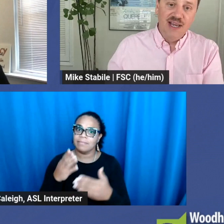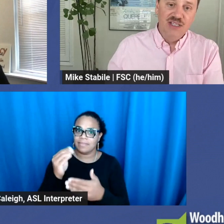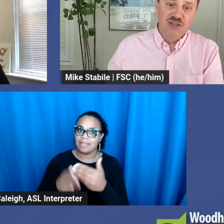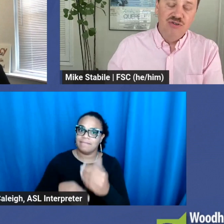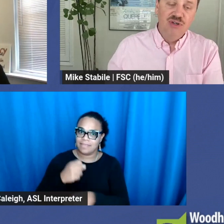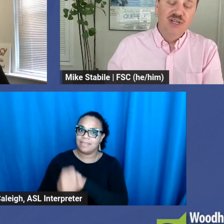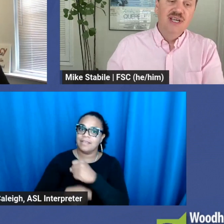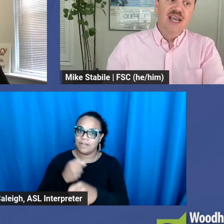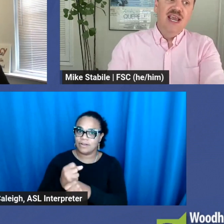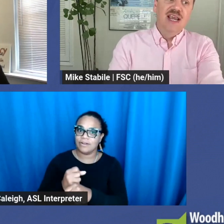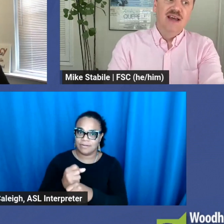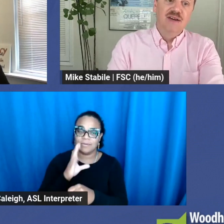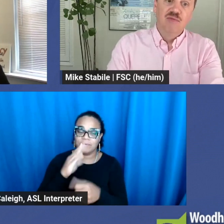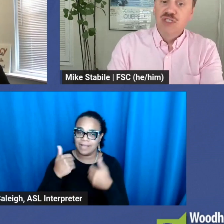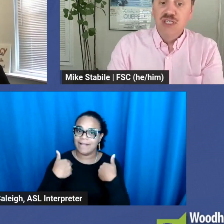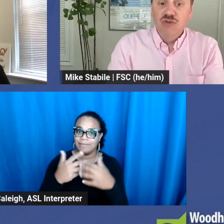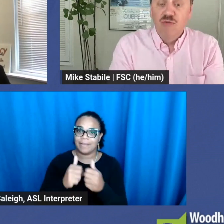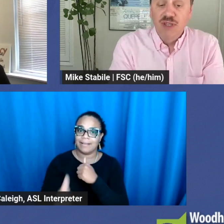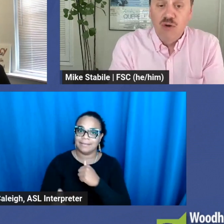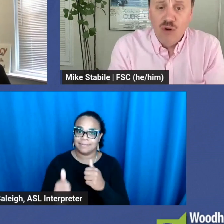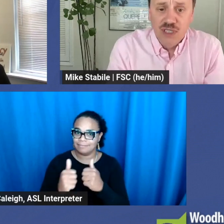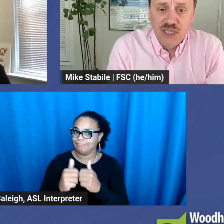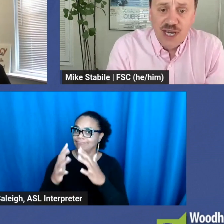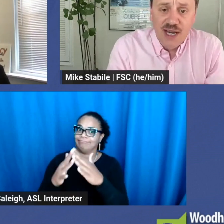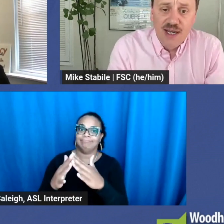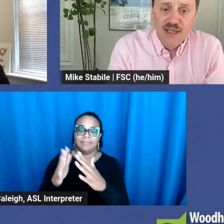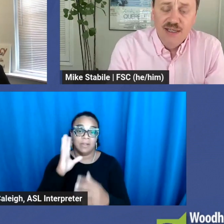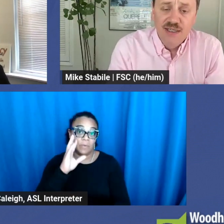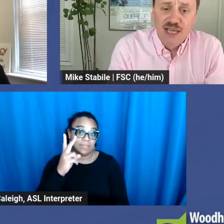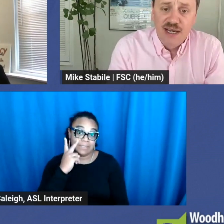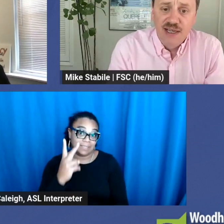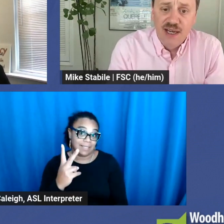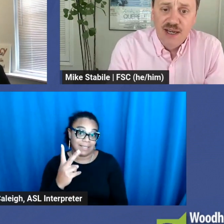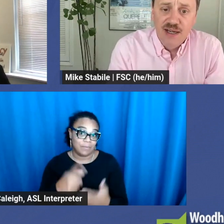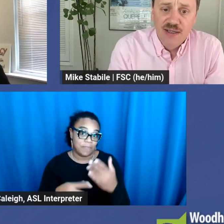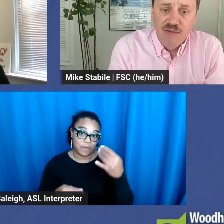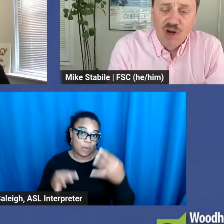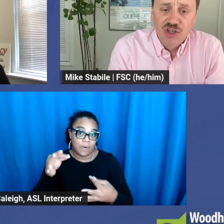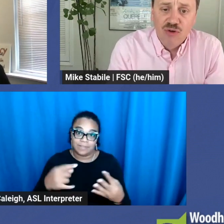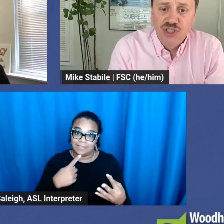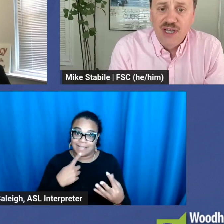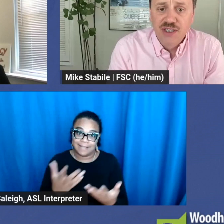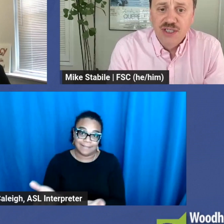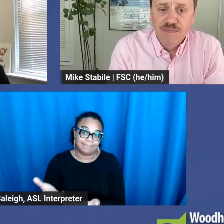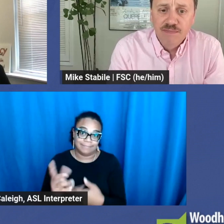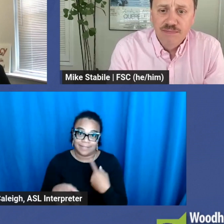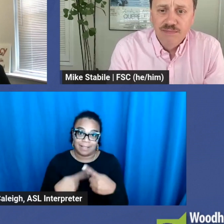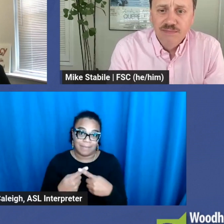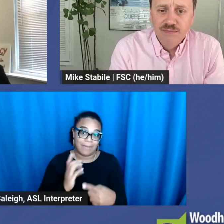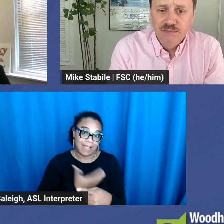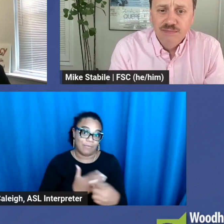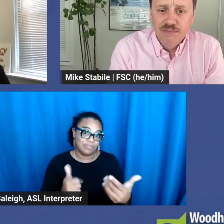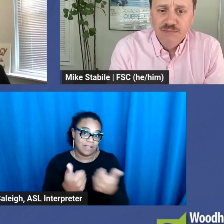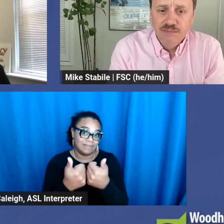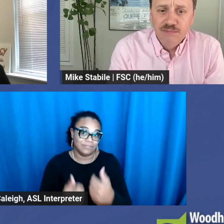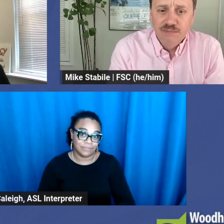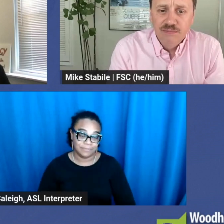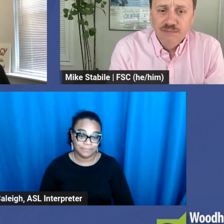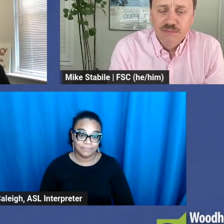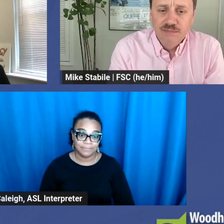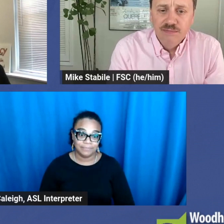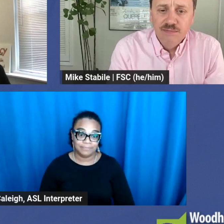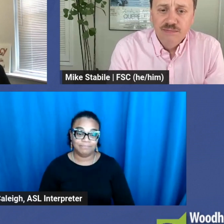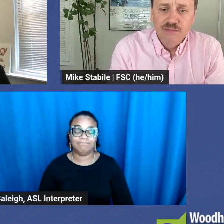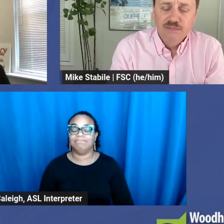year instituted, and we'll see sort of what the courts say in regards to our challenges.